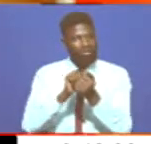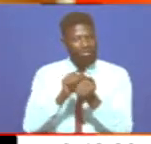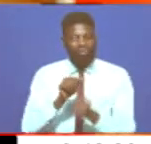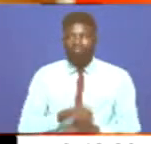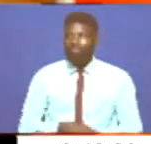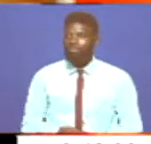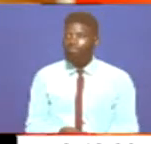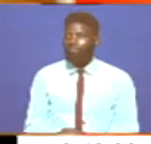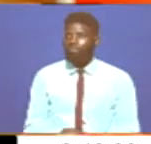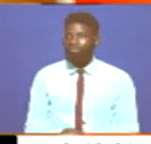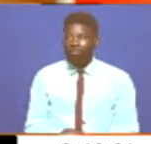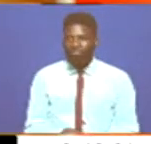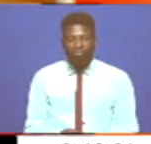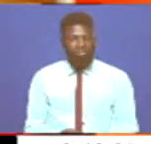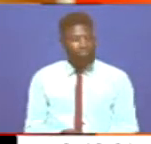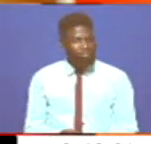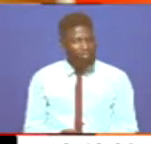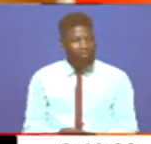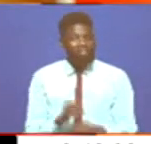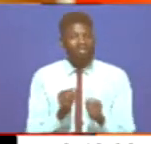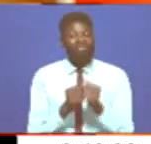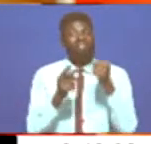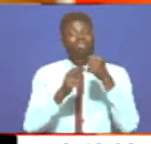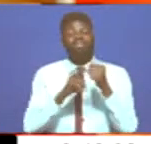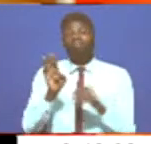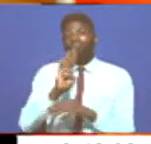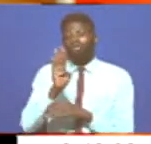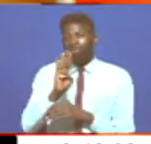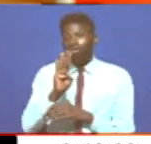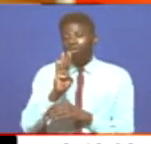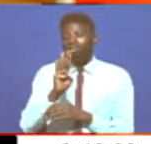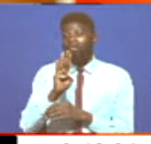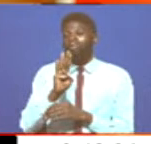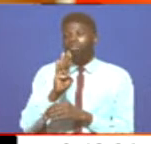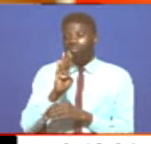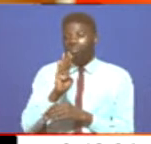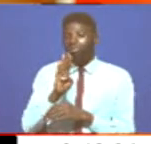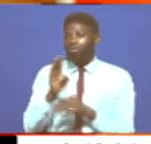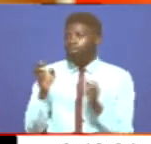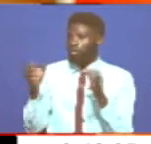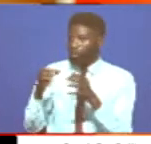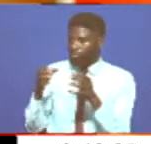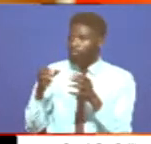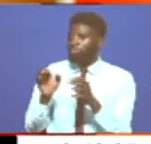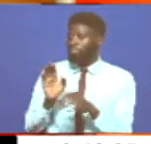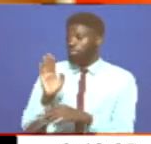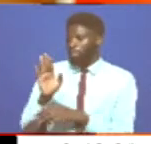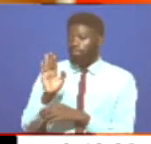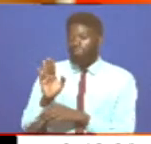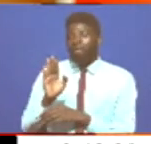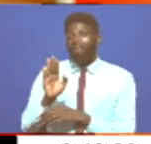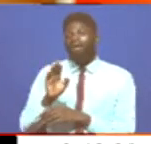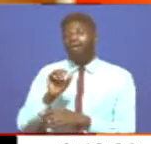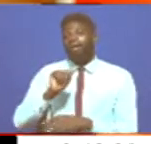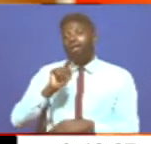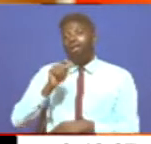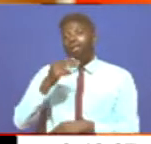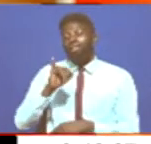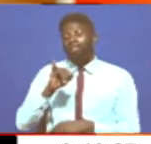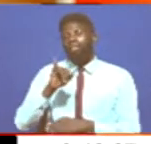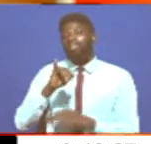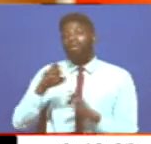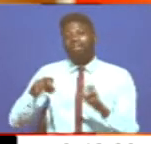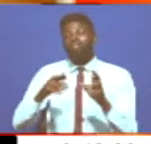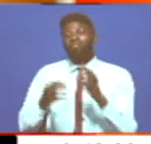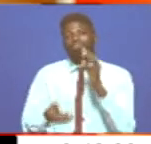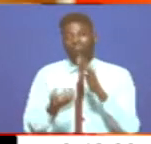And a 17 billion shillings leather park in Athi River is set to open in May this year after years of delays. The tannery that